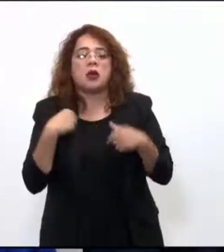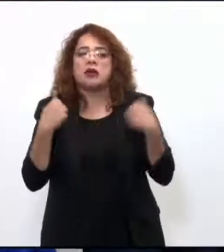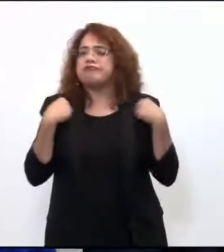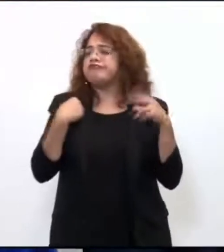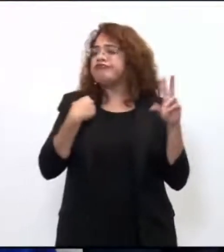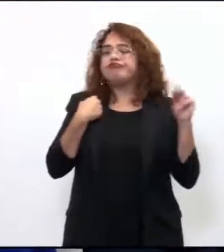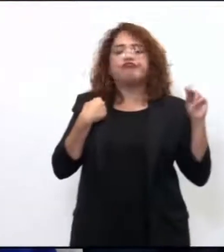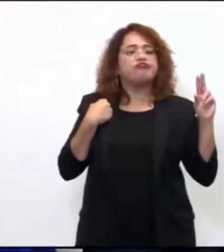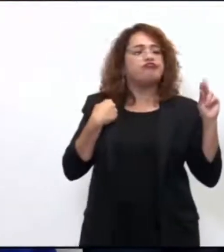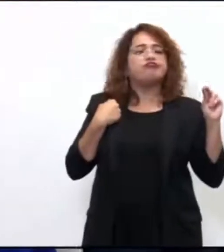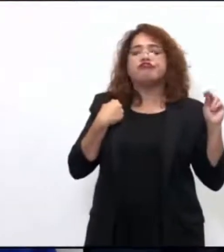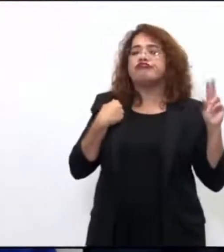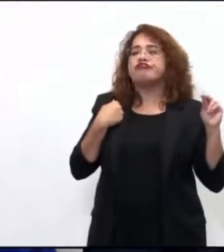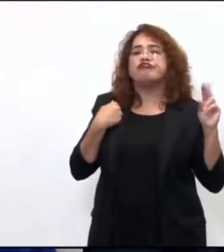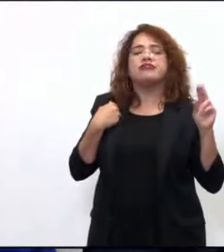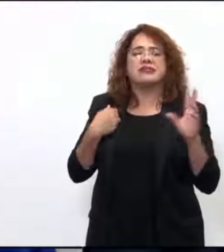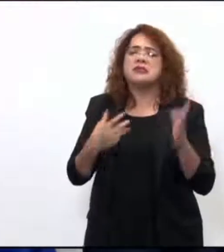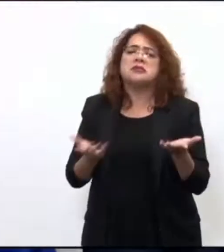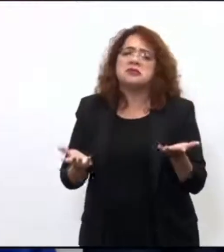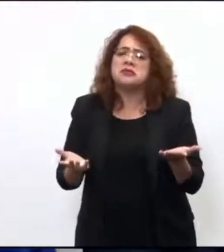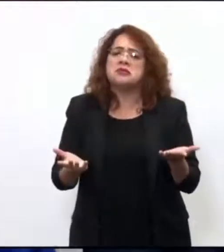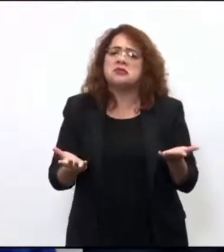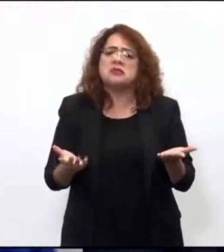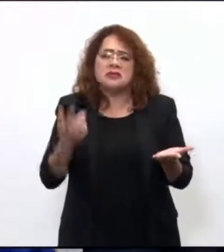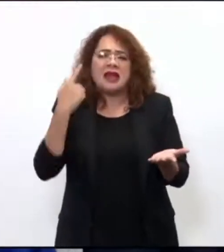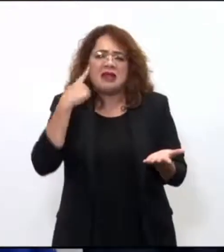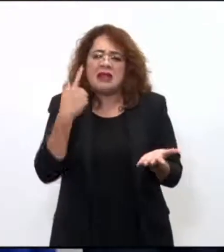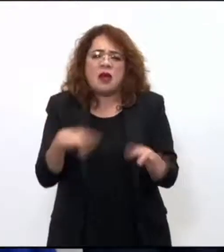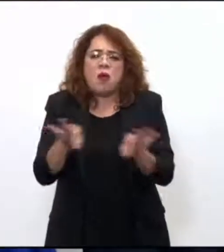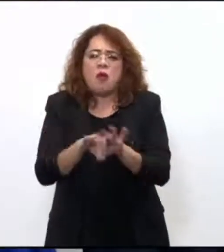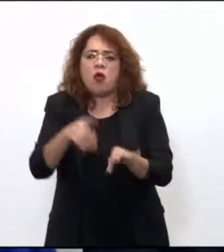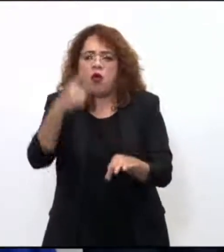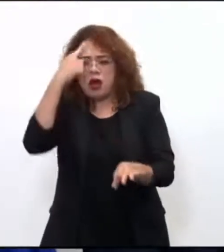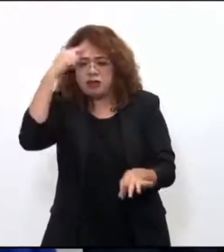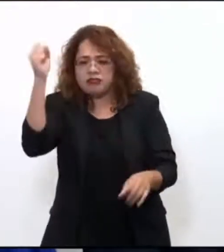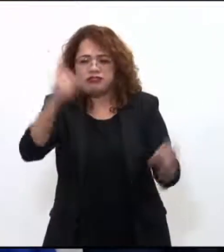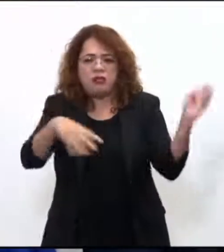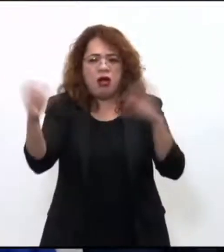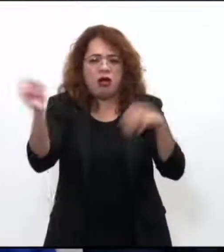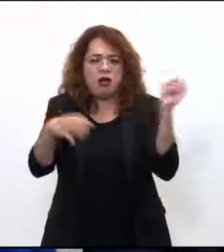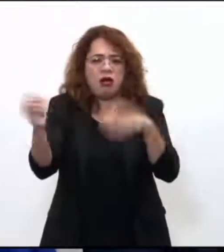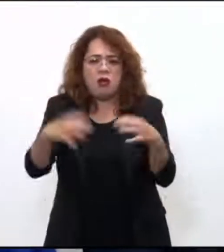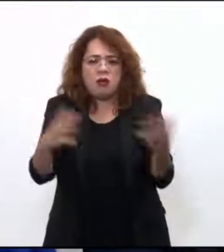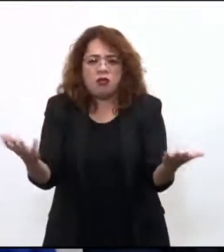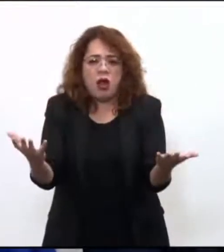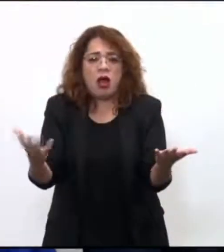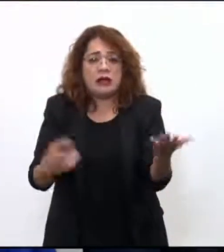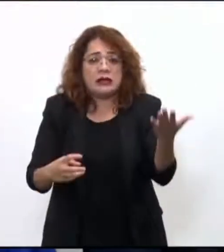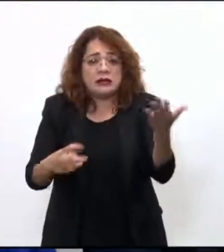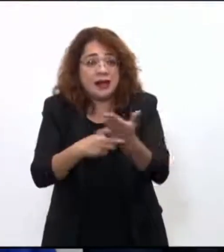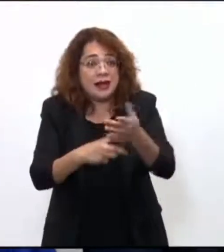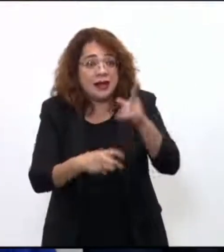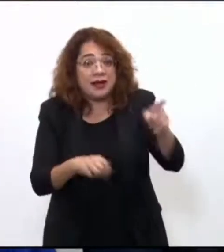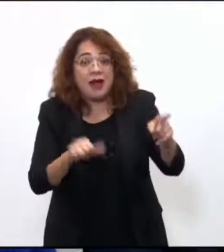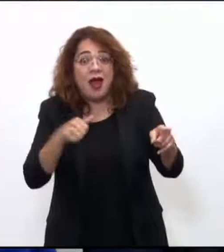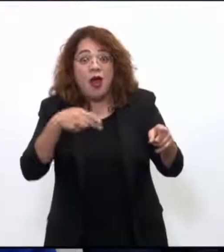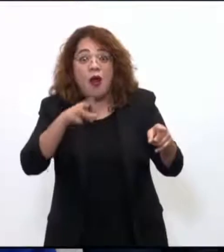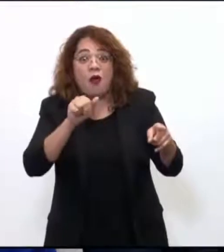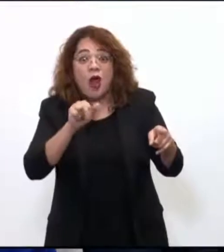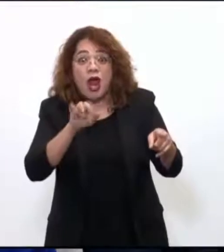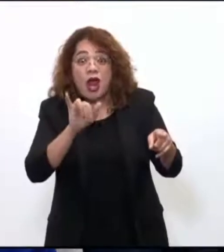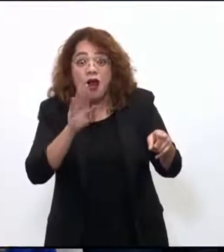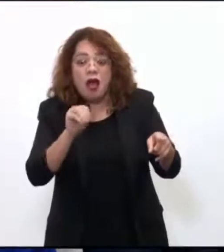from providing incentives to folks to get vaccinated. And whether that is tickets to the aquarium, which we've talked